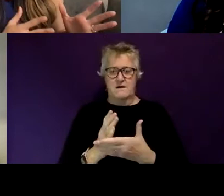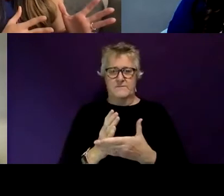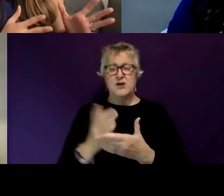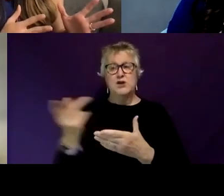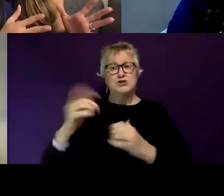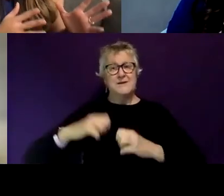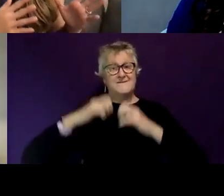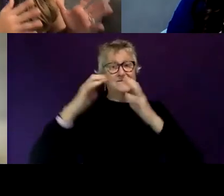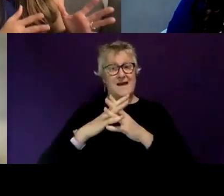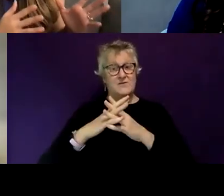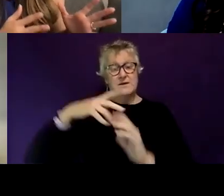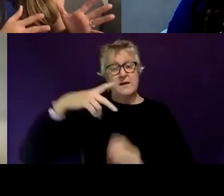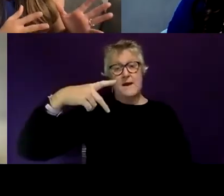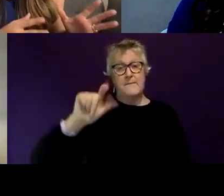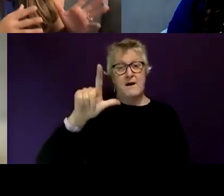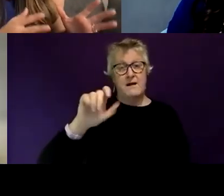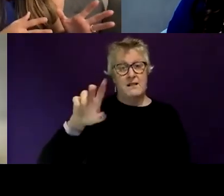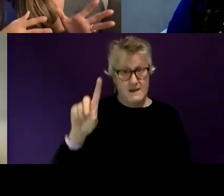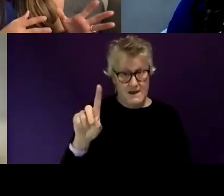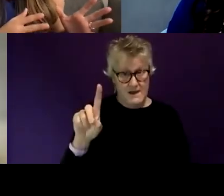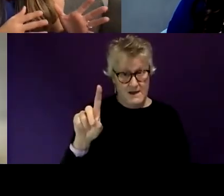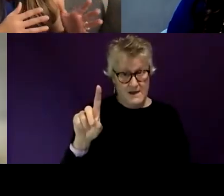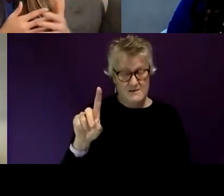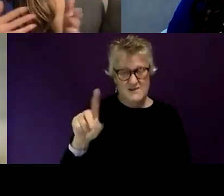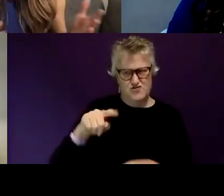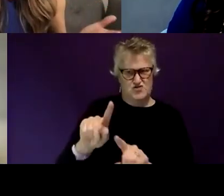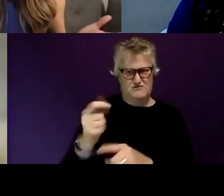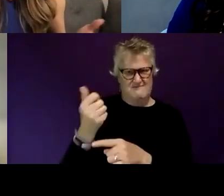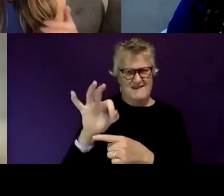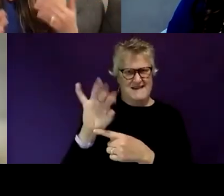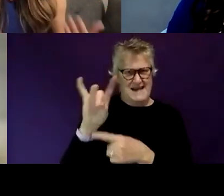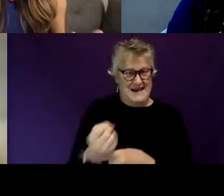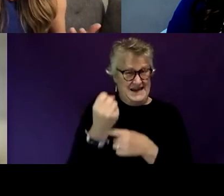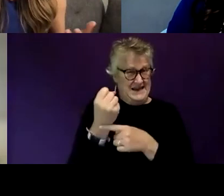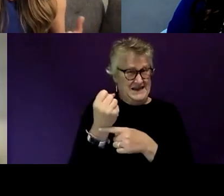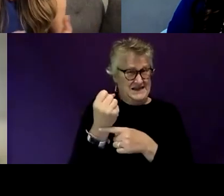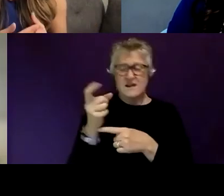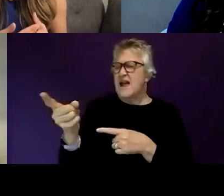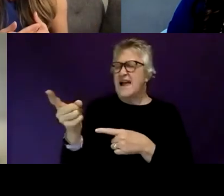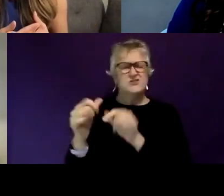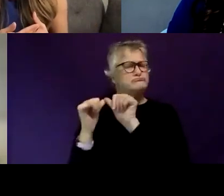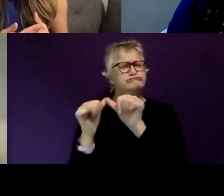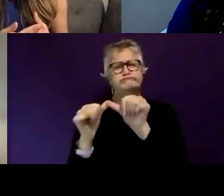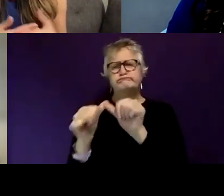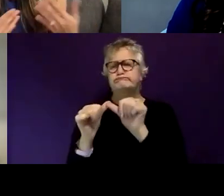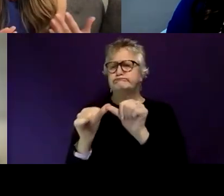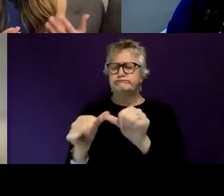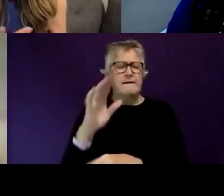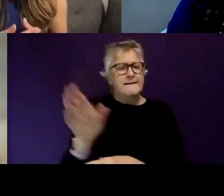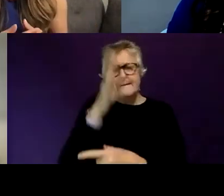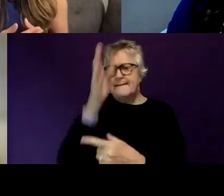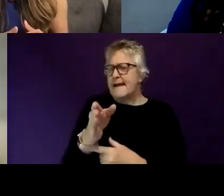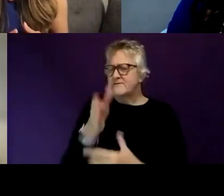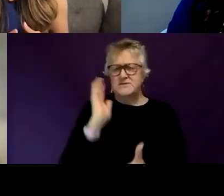many incredible Filipino leaders in the 80s, and she has never stopped organizing. She has